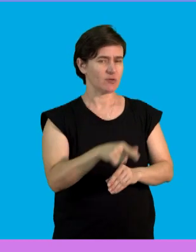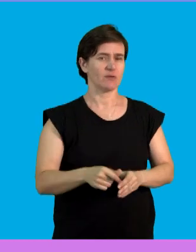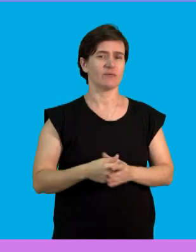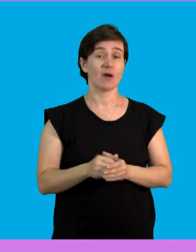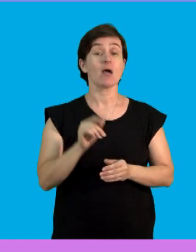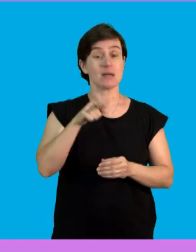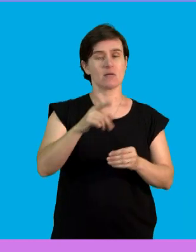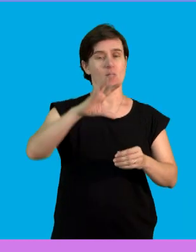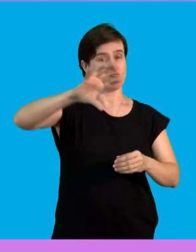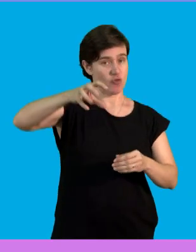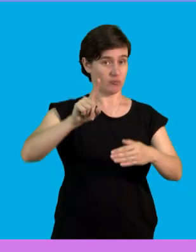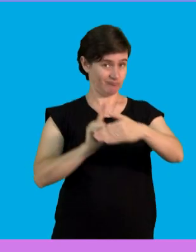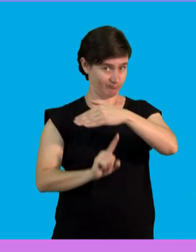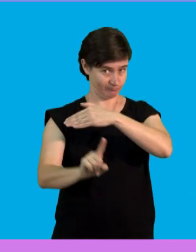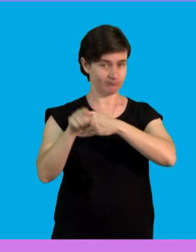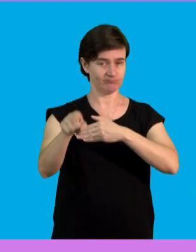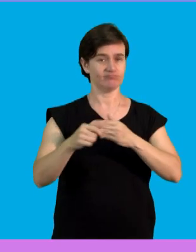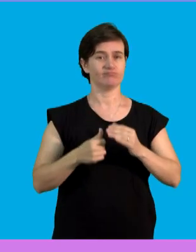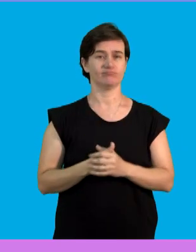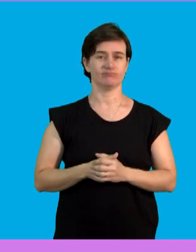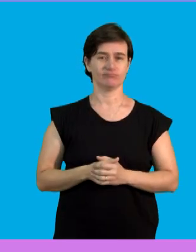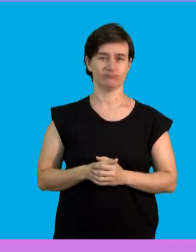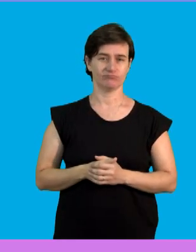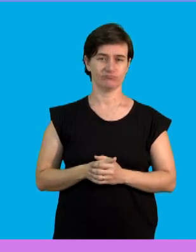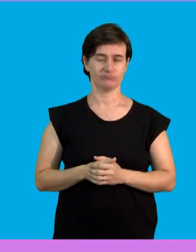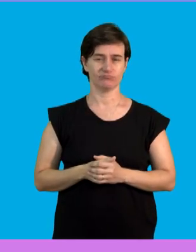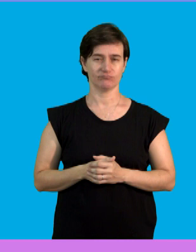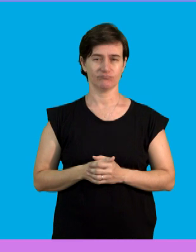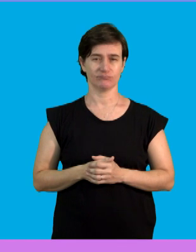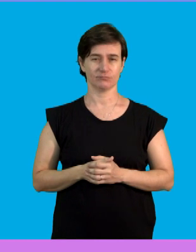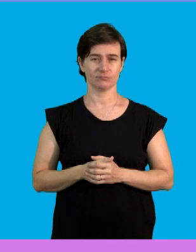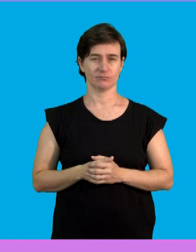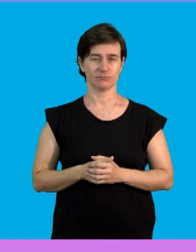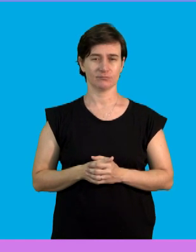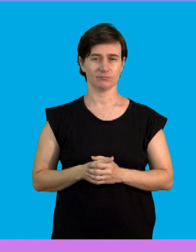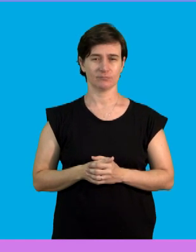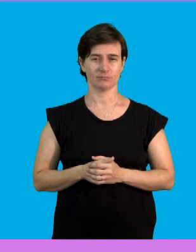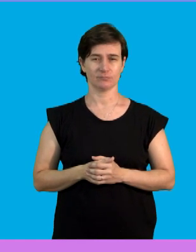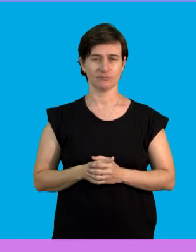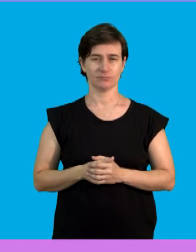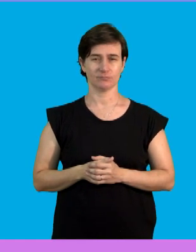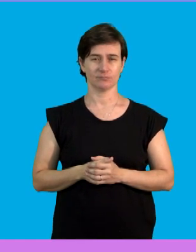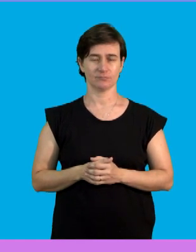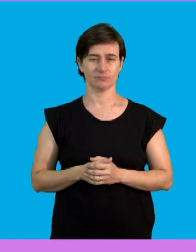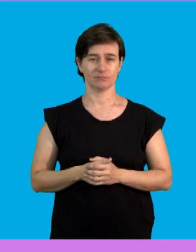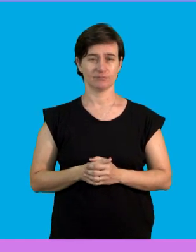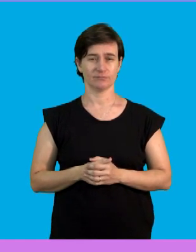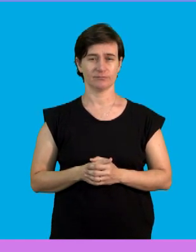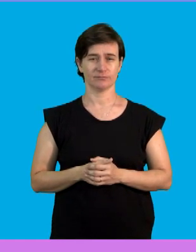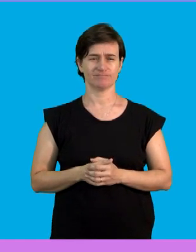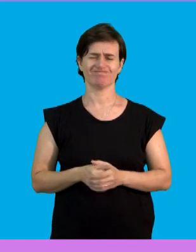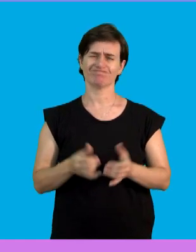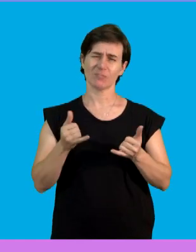counter at a US bank branch, or US bank then rather. So now let's